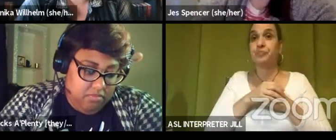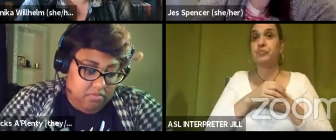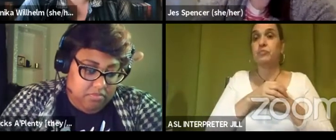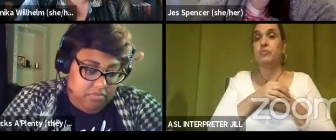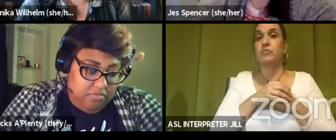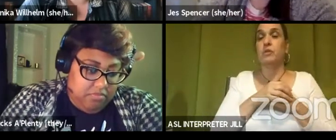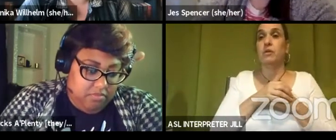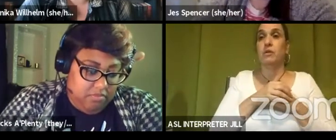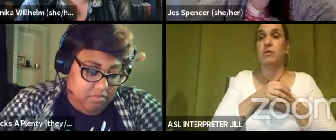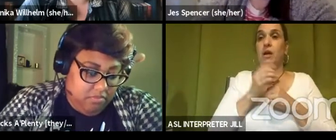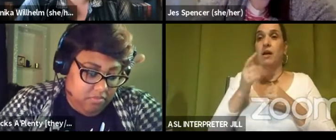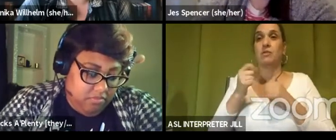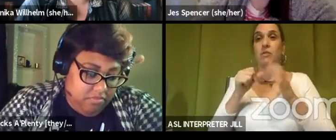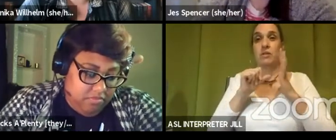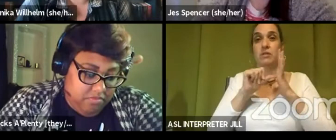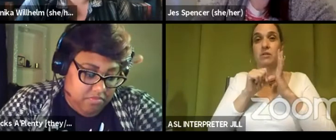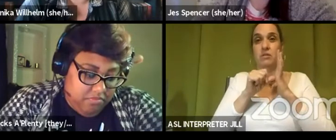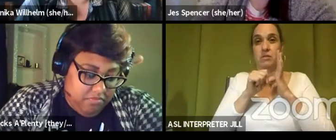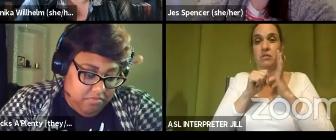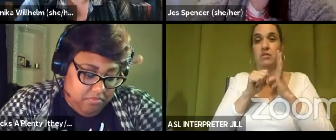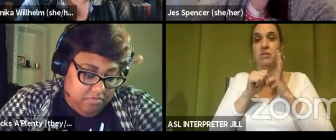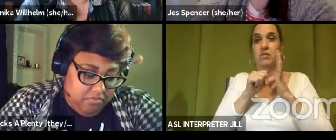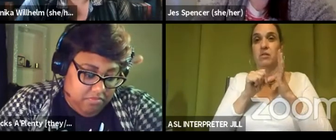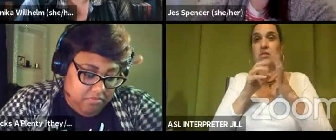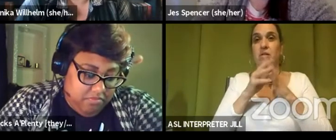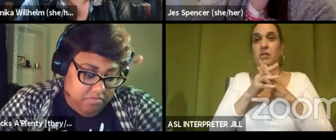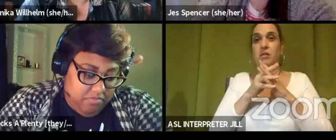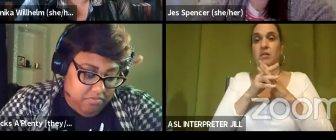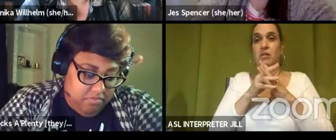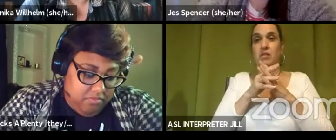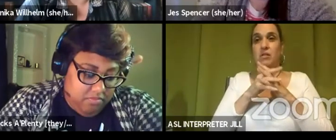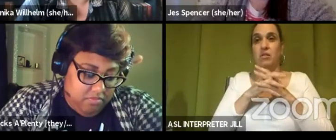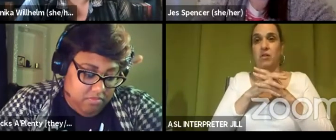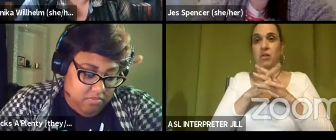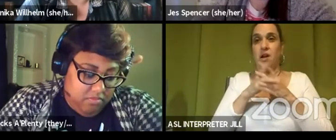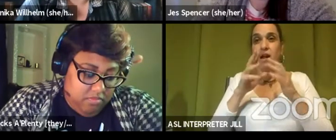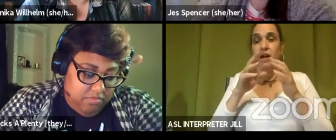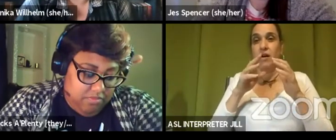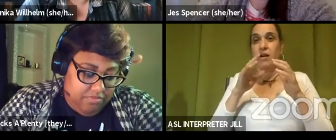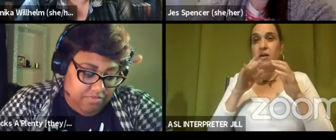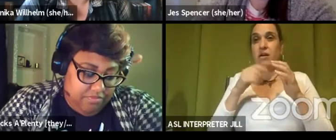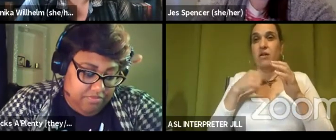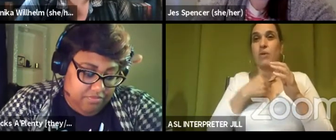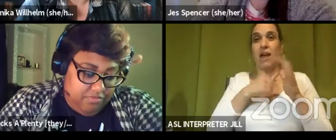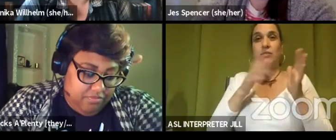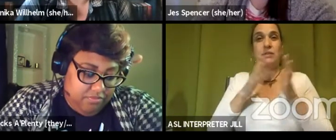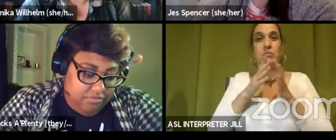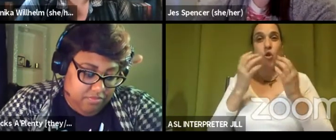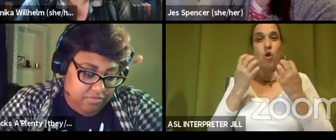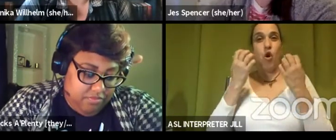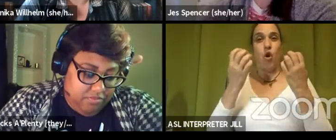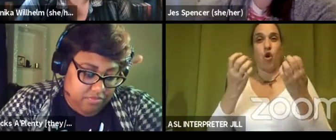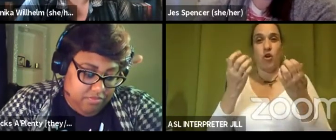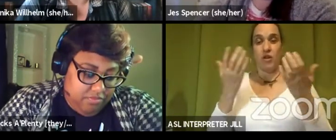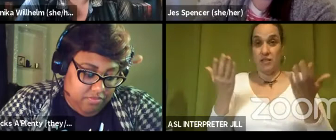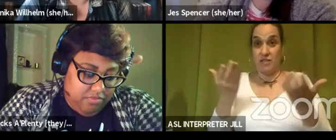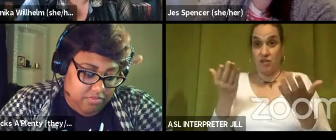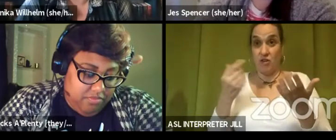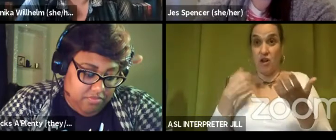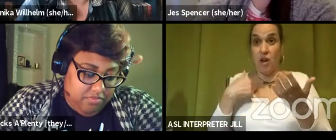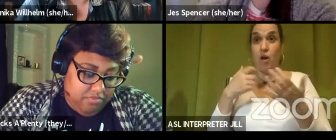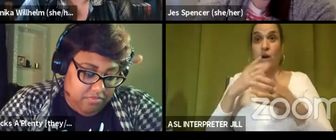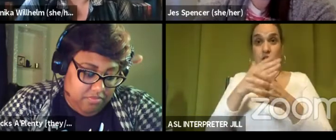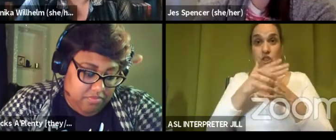to start to usually we'll have kind of a town hall portion, but we have a small audience here. I at least wanted to share what